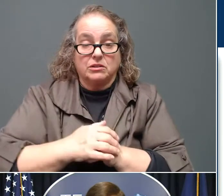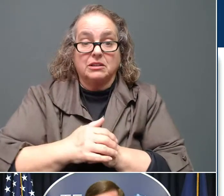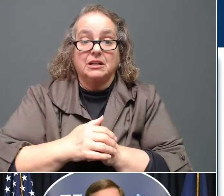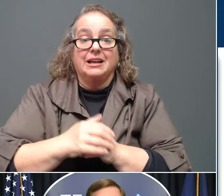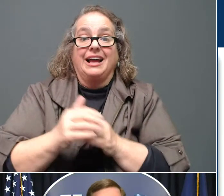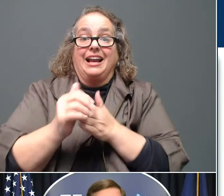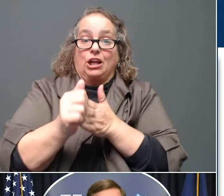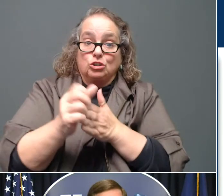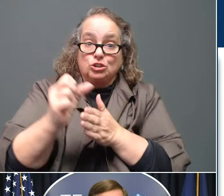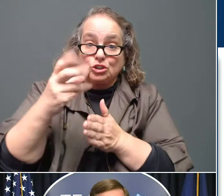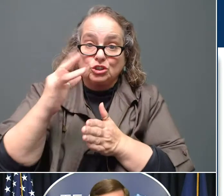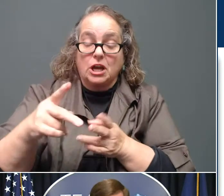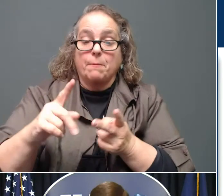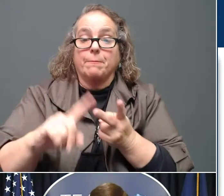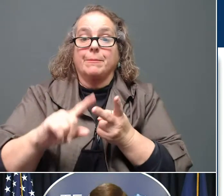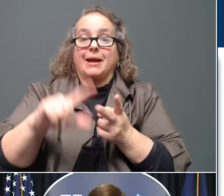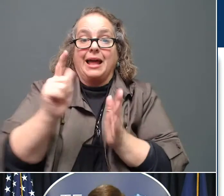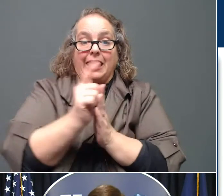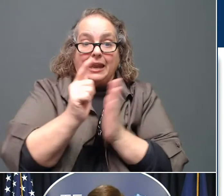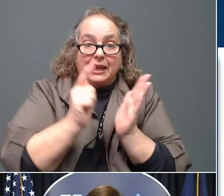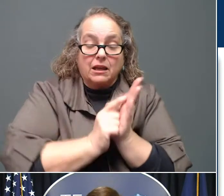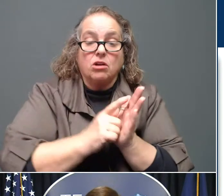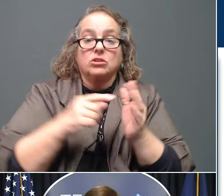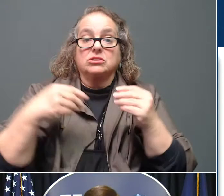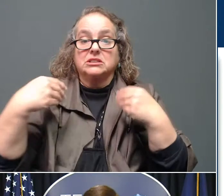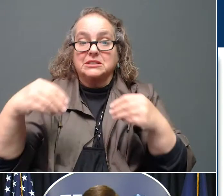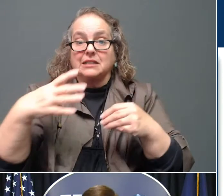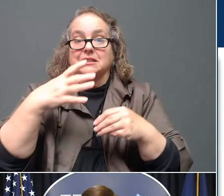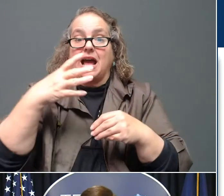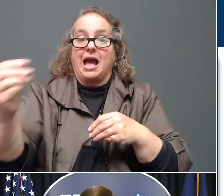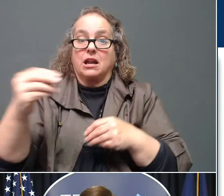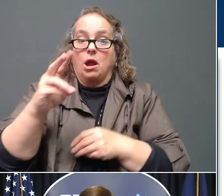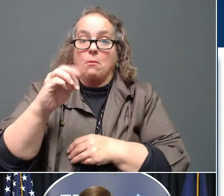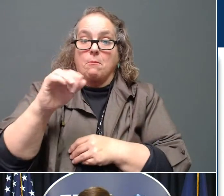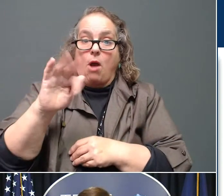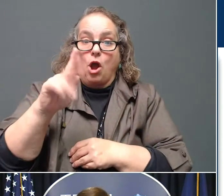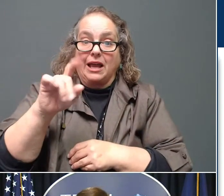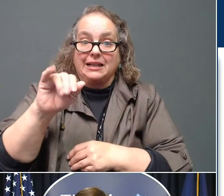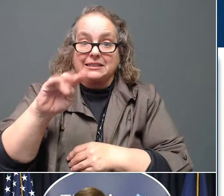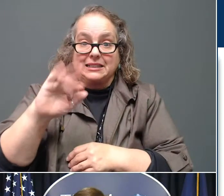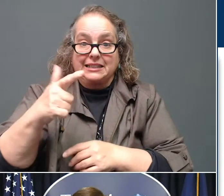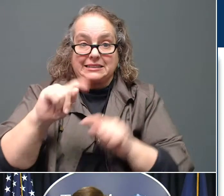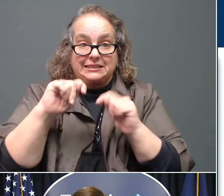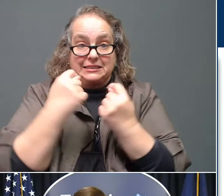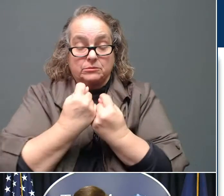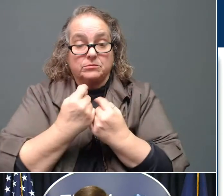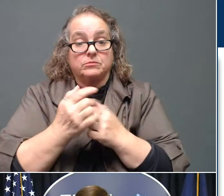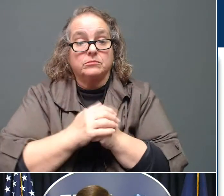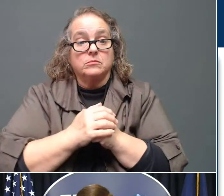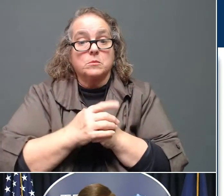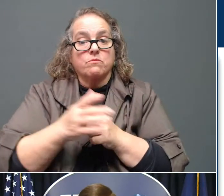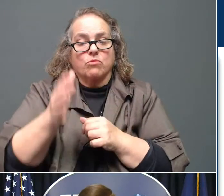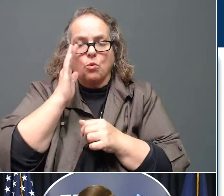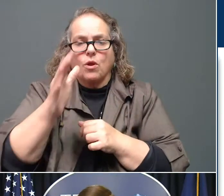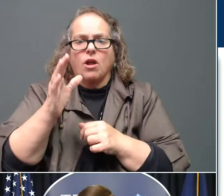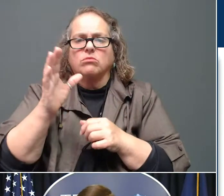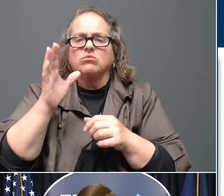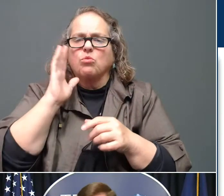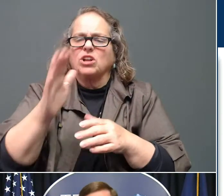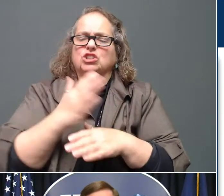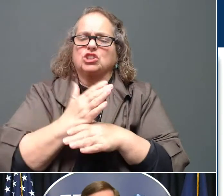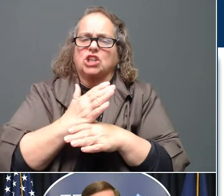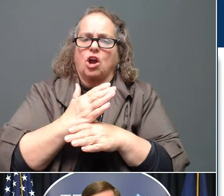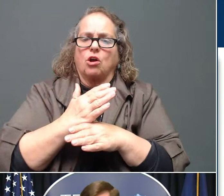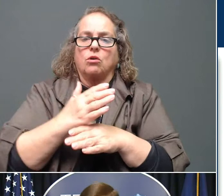supply chain, sales, and marketing teams. The new headquarters will share a building with Velan Rolled Products North American LLC, which